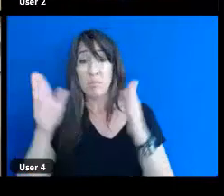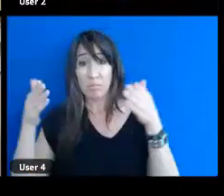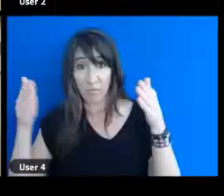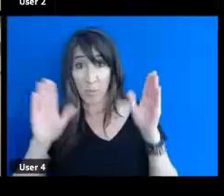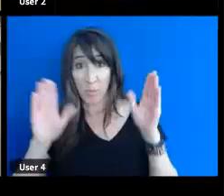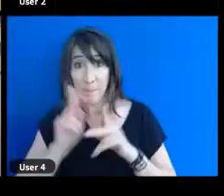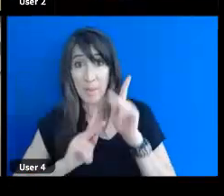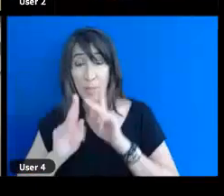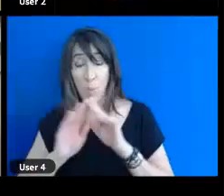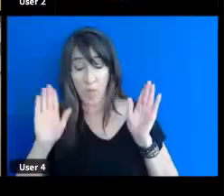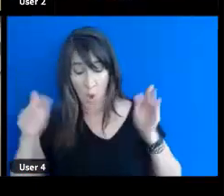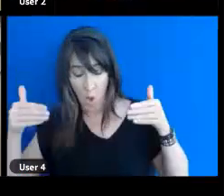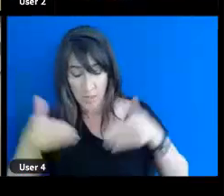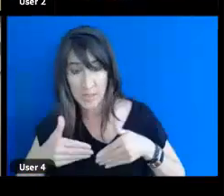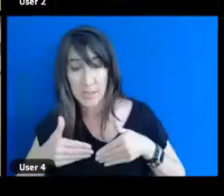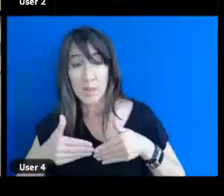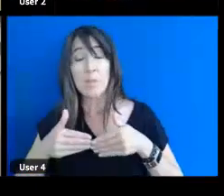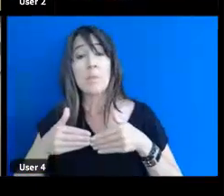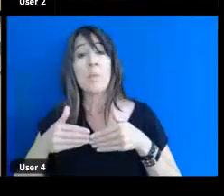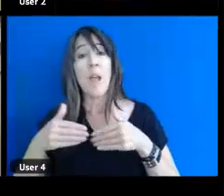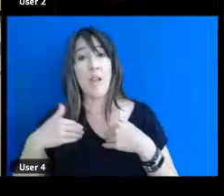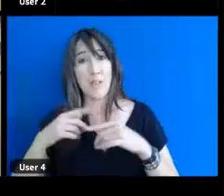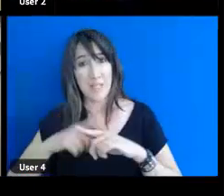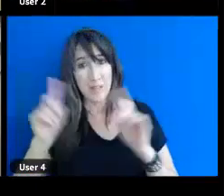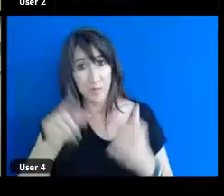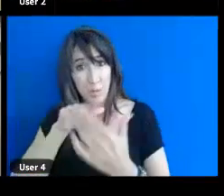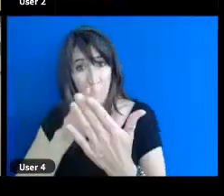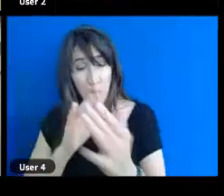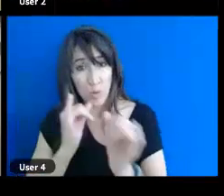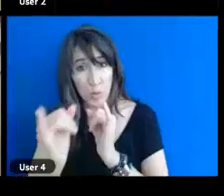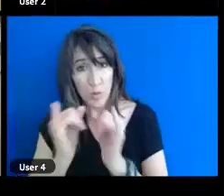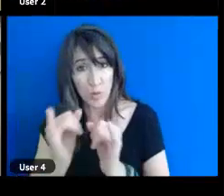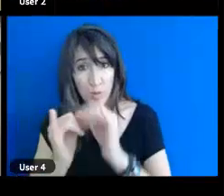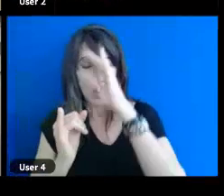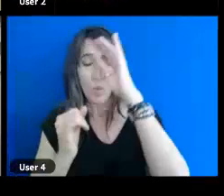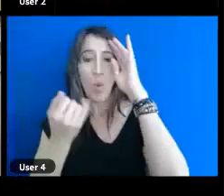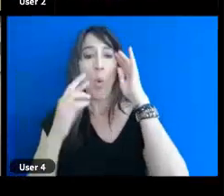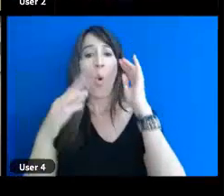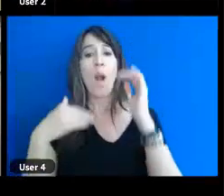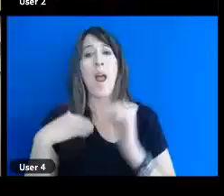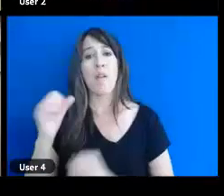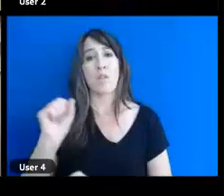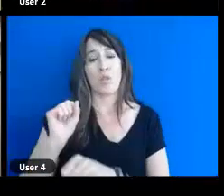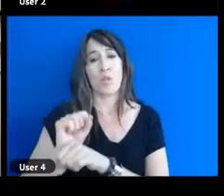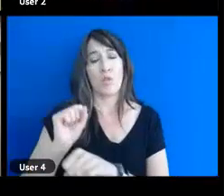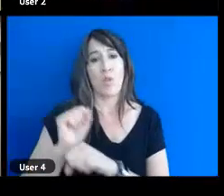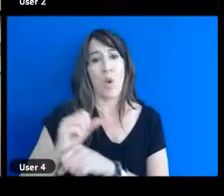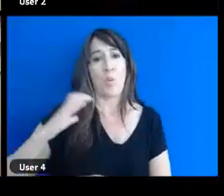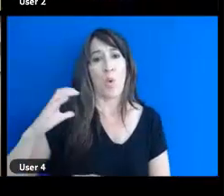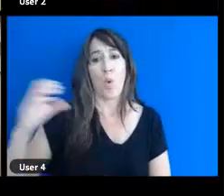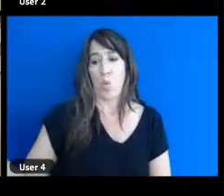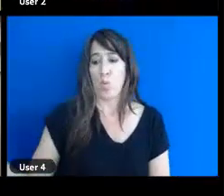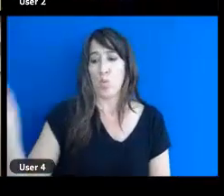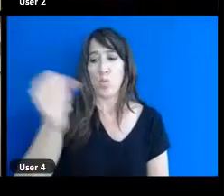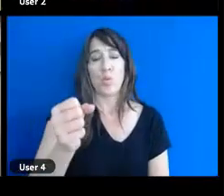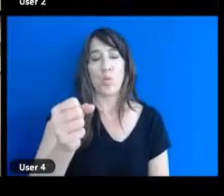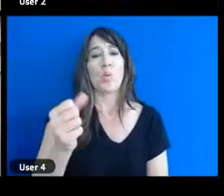based questions for people with autism, or having a job coach present to support candidates with